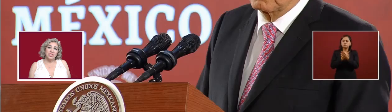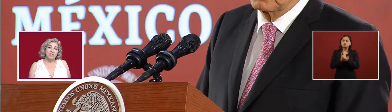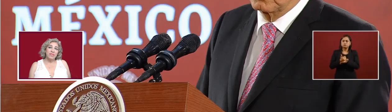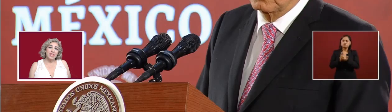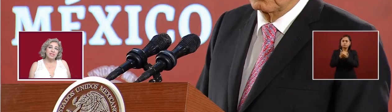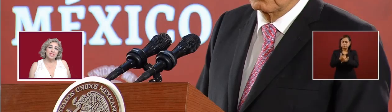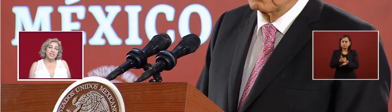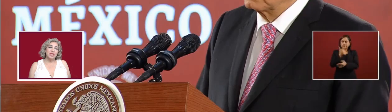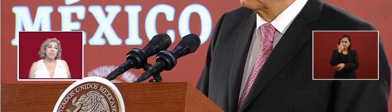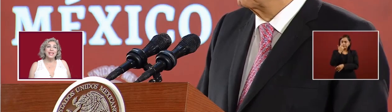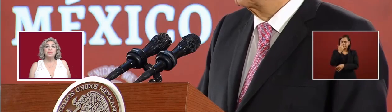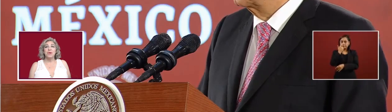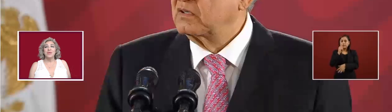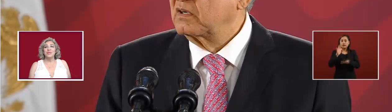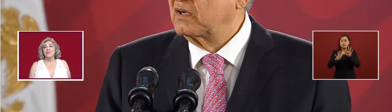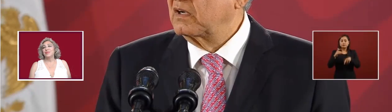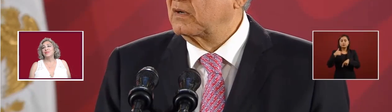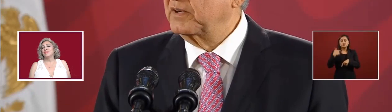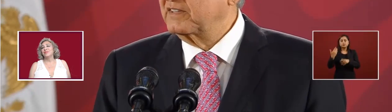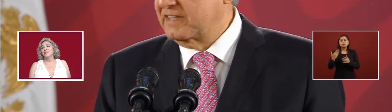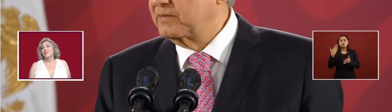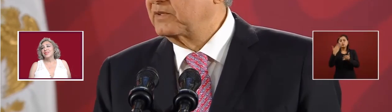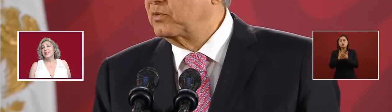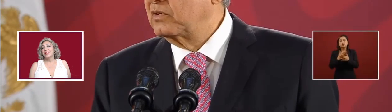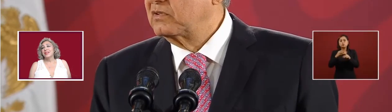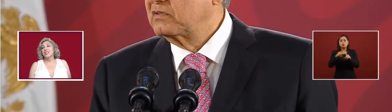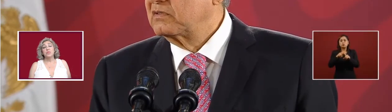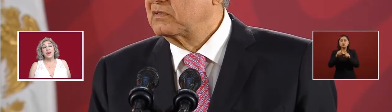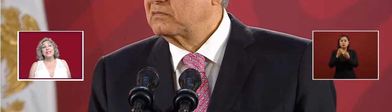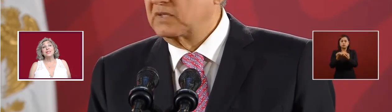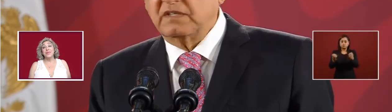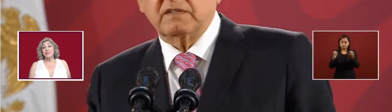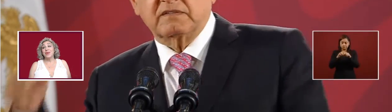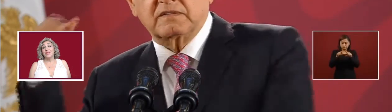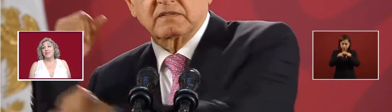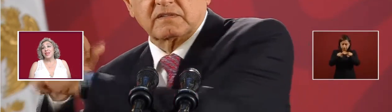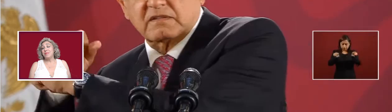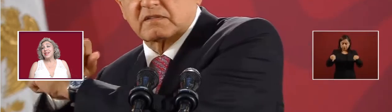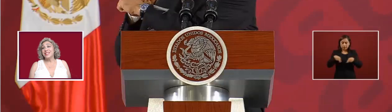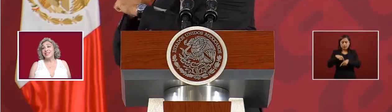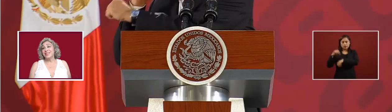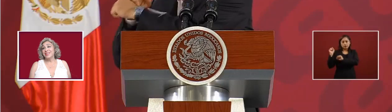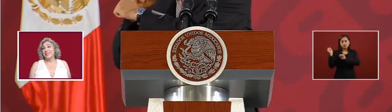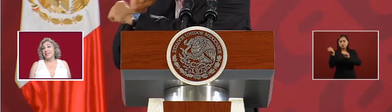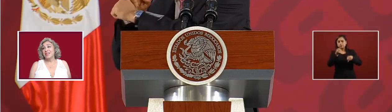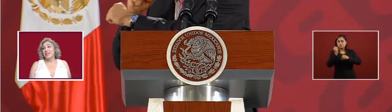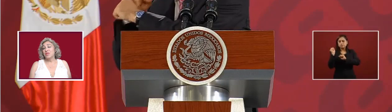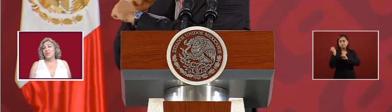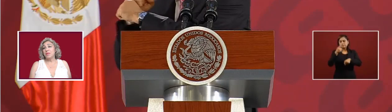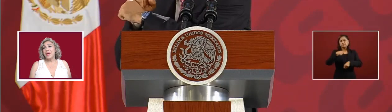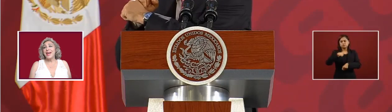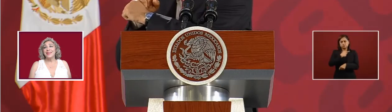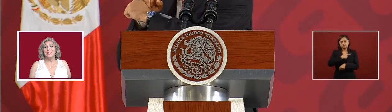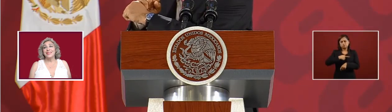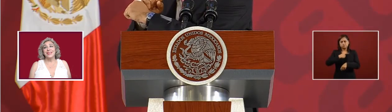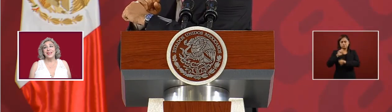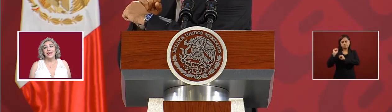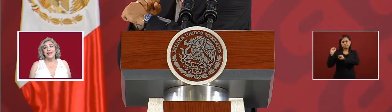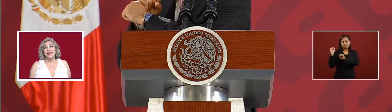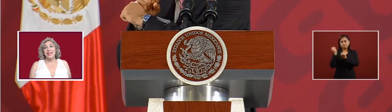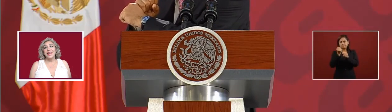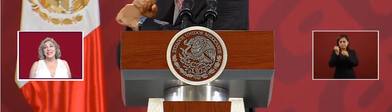to the fields to baseball to practice baseball imagine with a bat